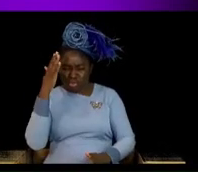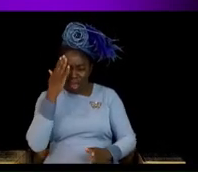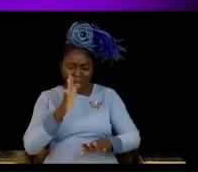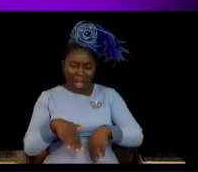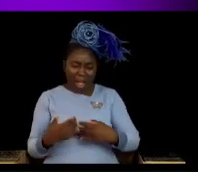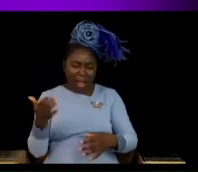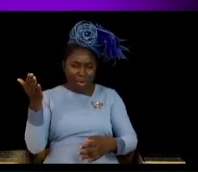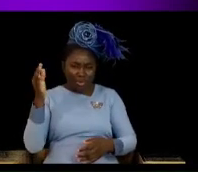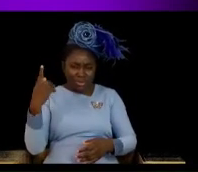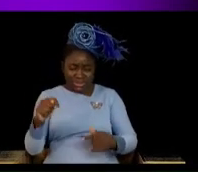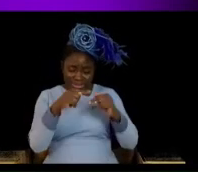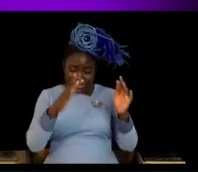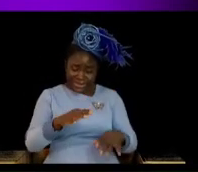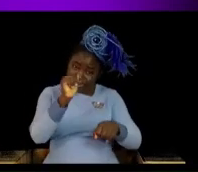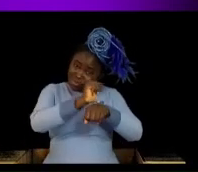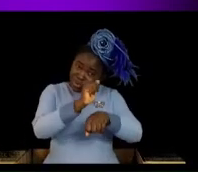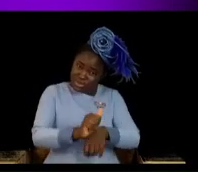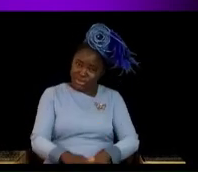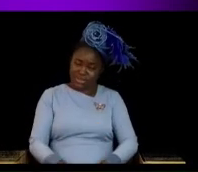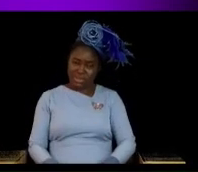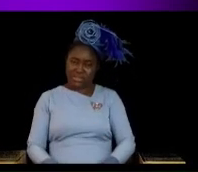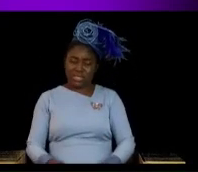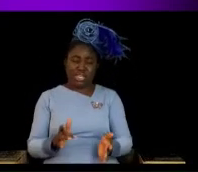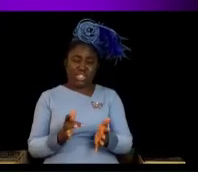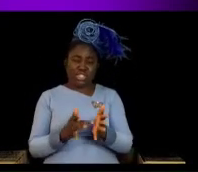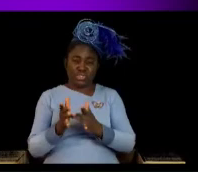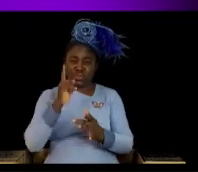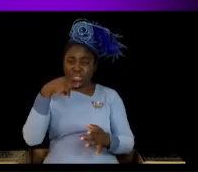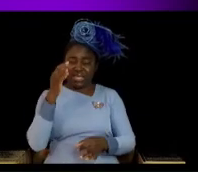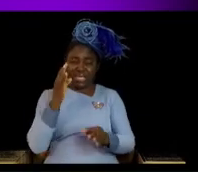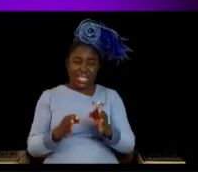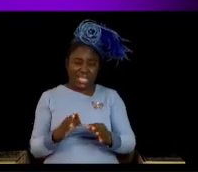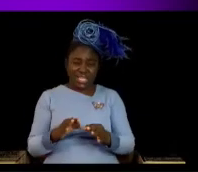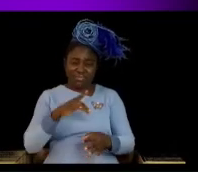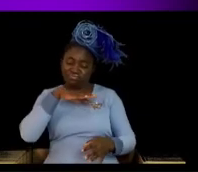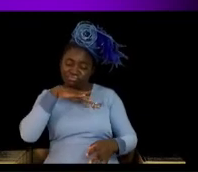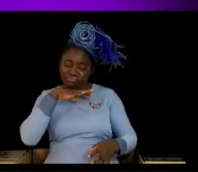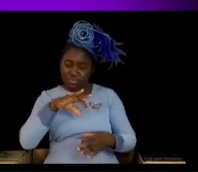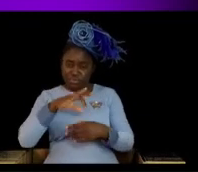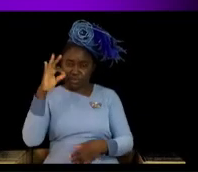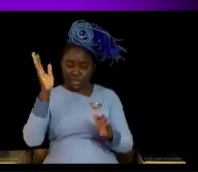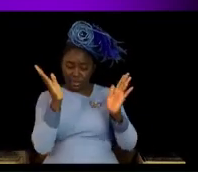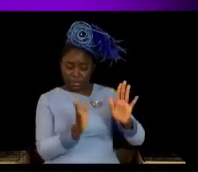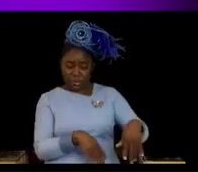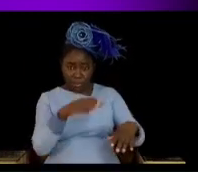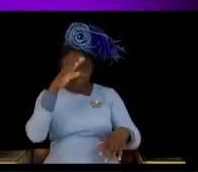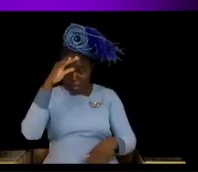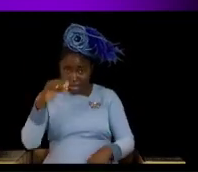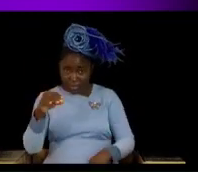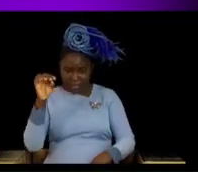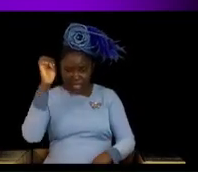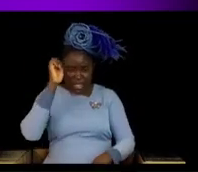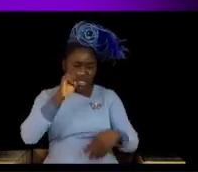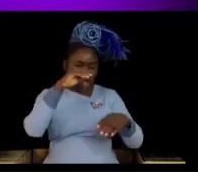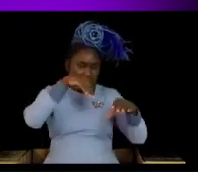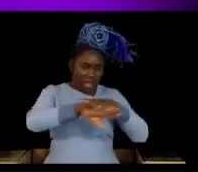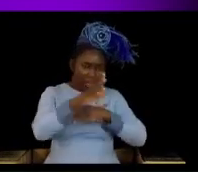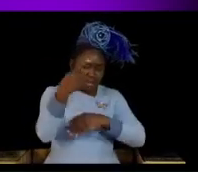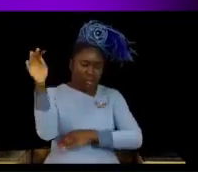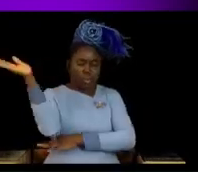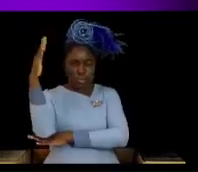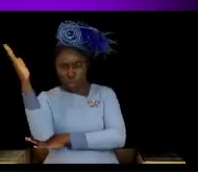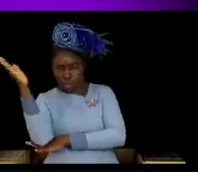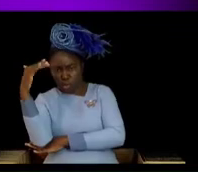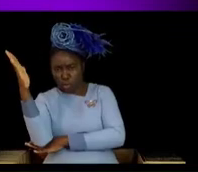Jesus said, if an unclean spirit leaves a man, he goes into the wilderness,